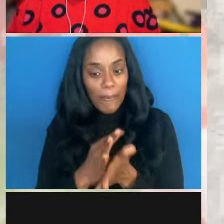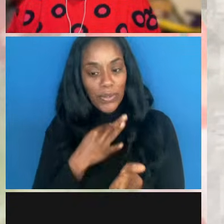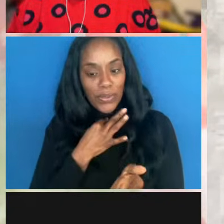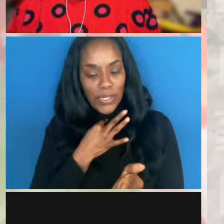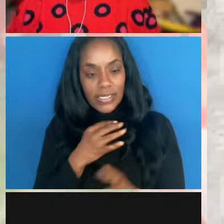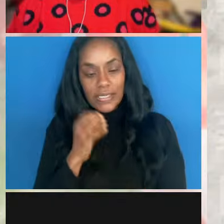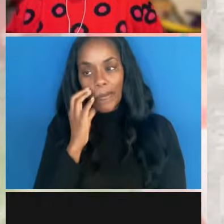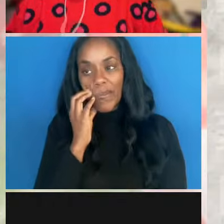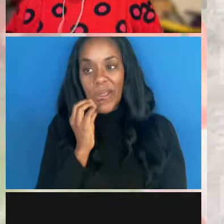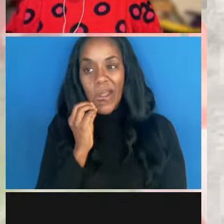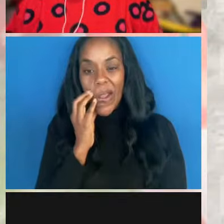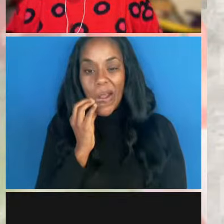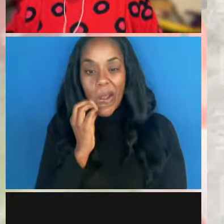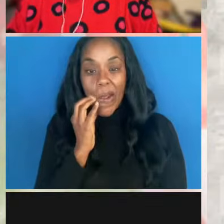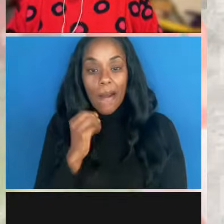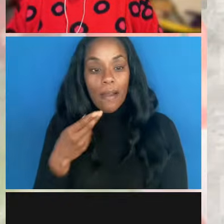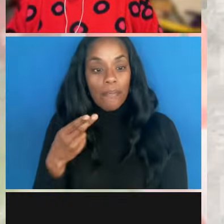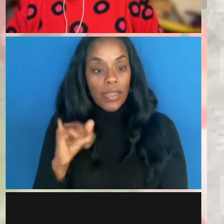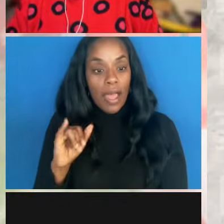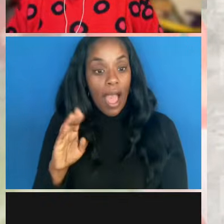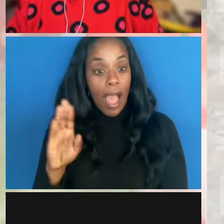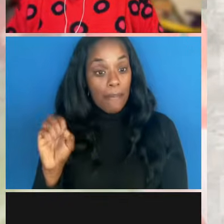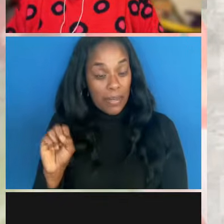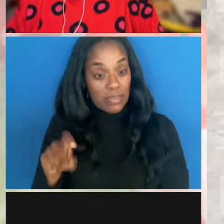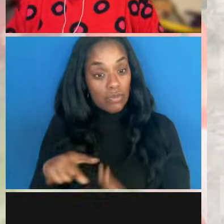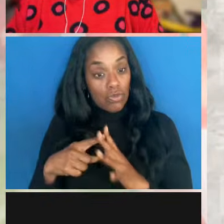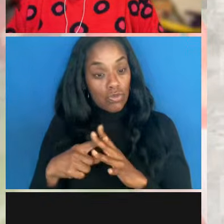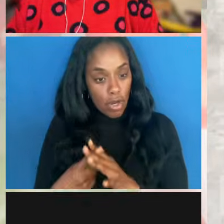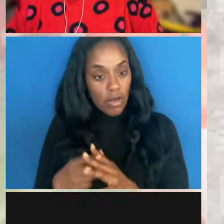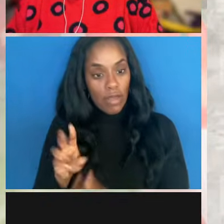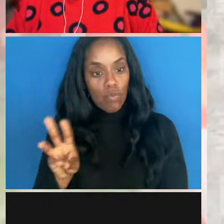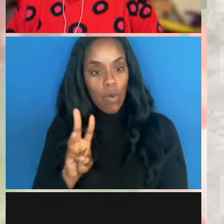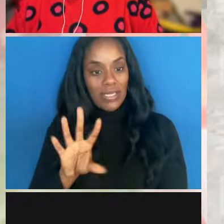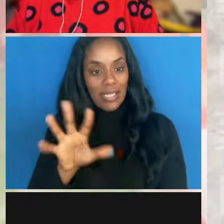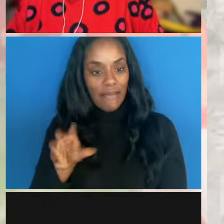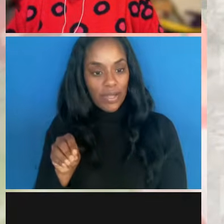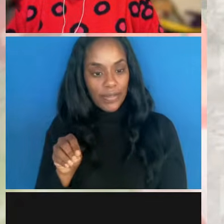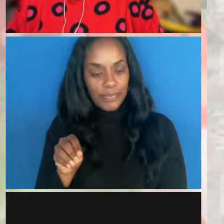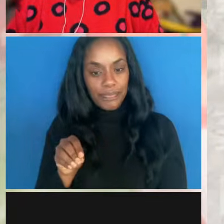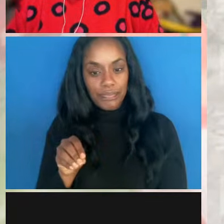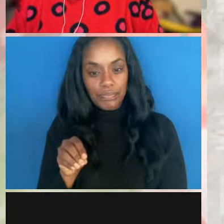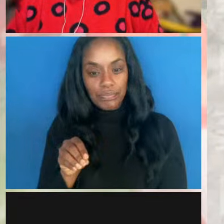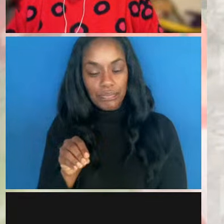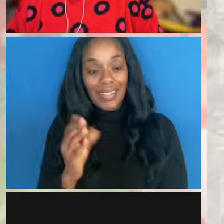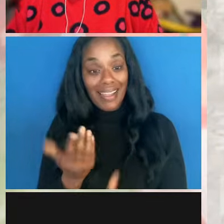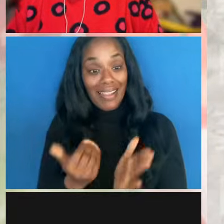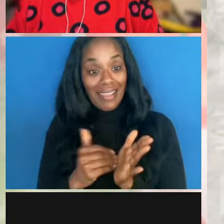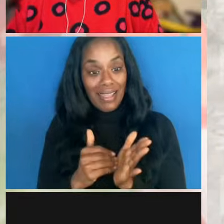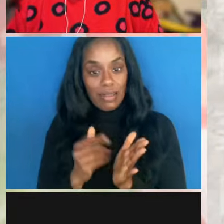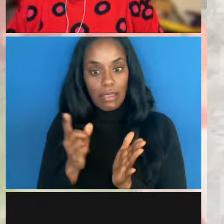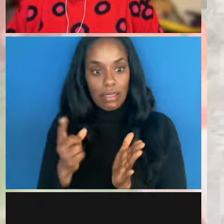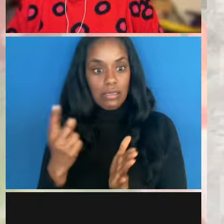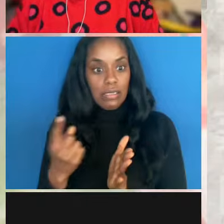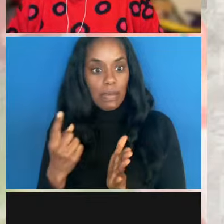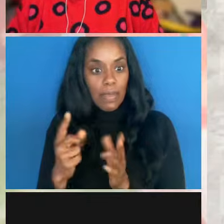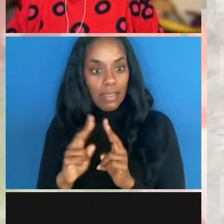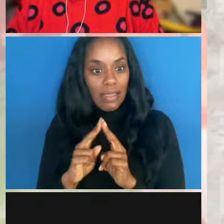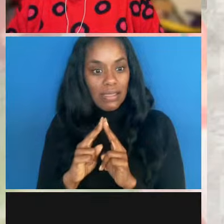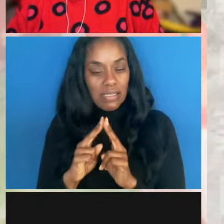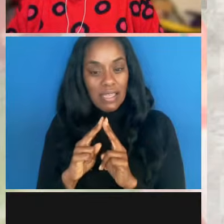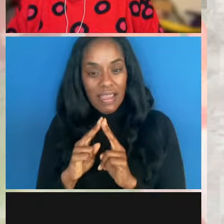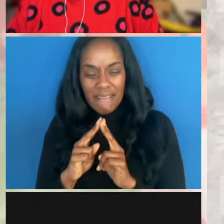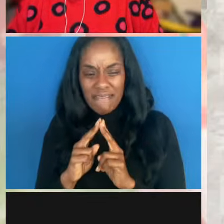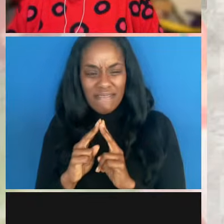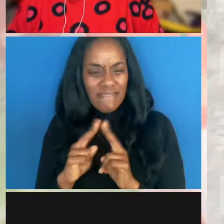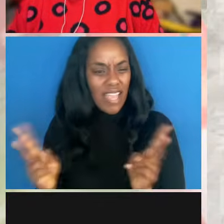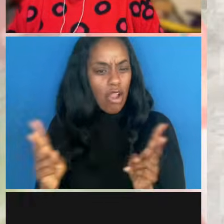And hibiscus has origins in West Africa. And so once again, this is something that's very prominent in the